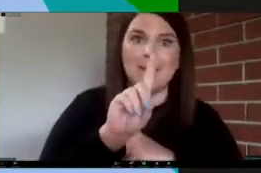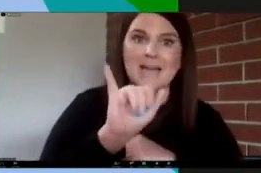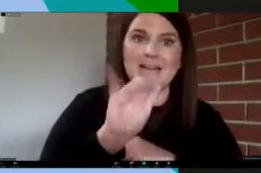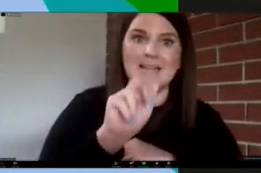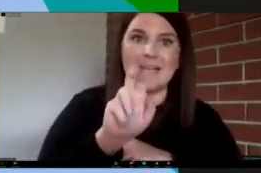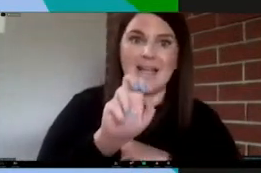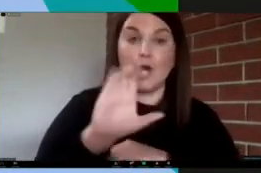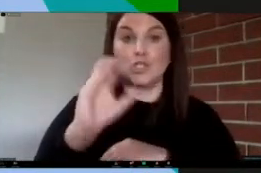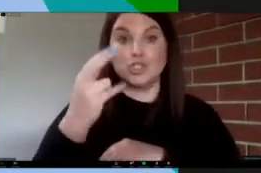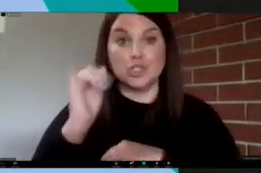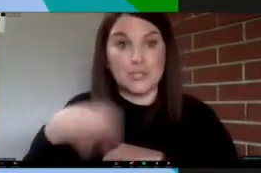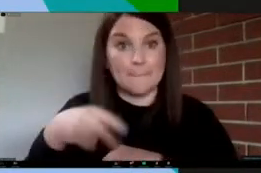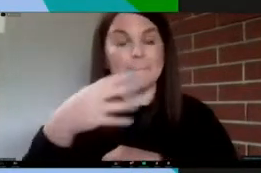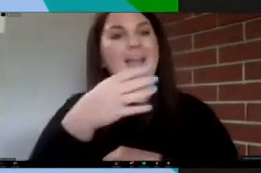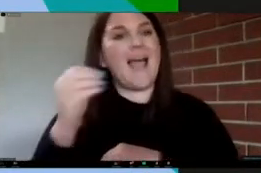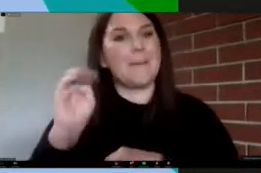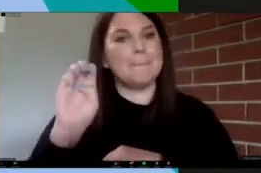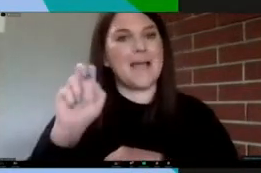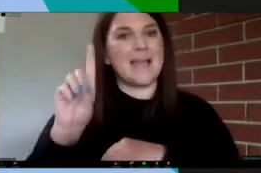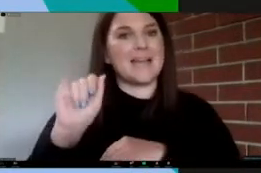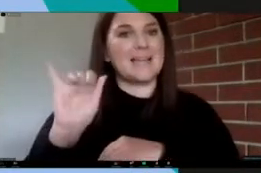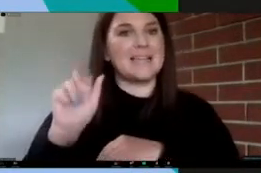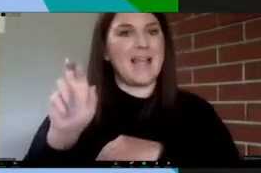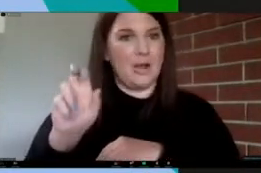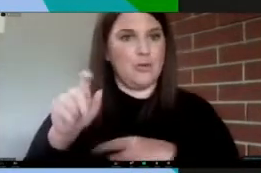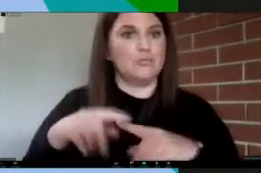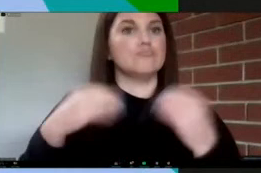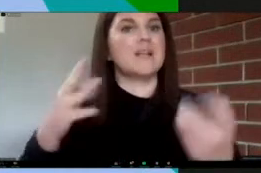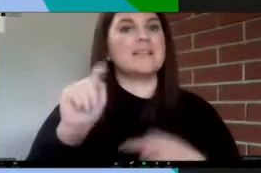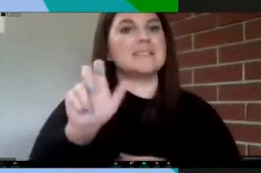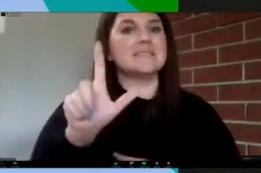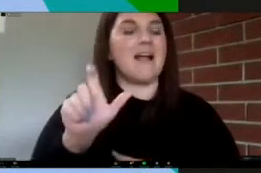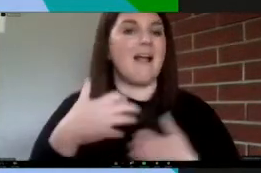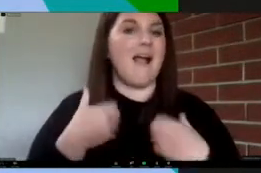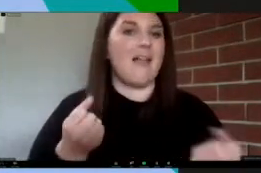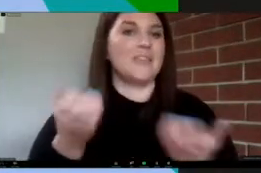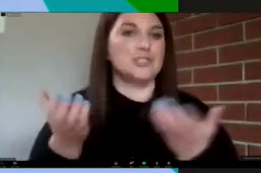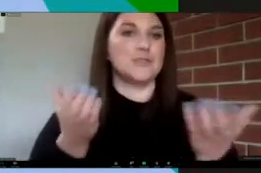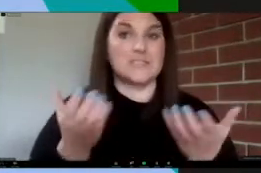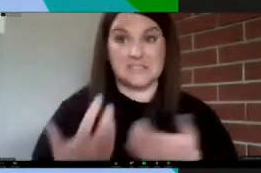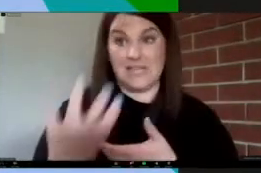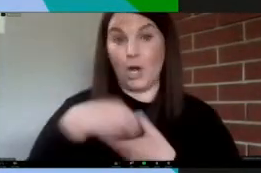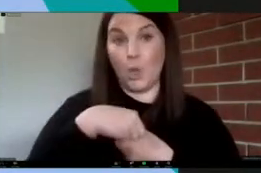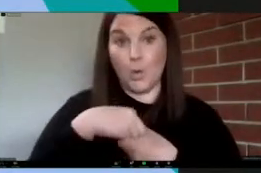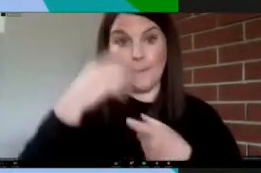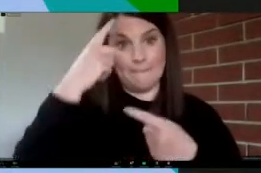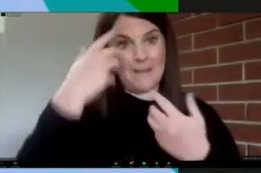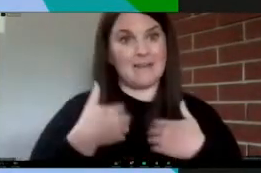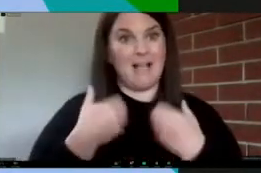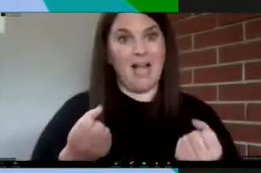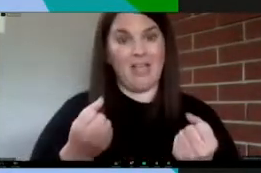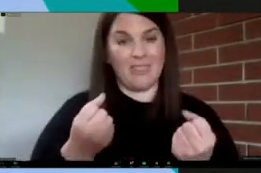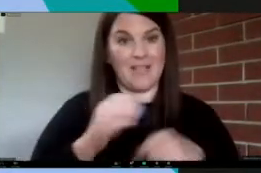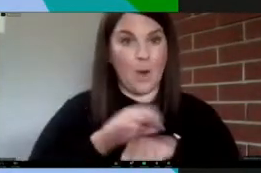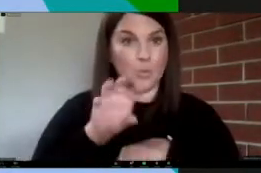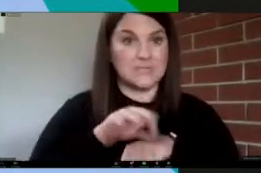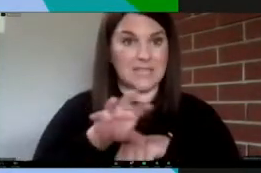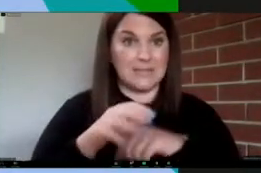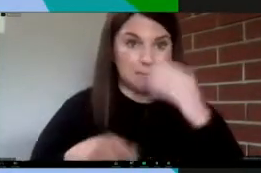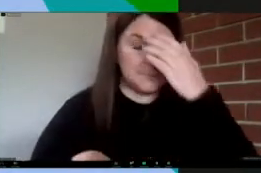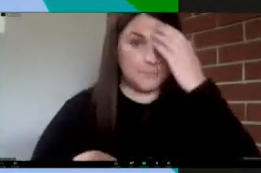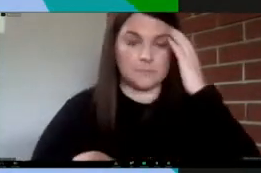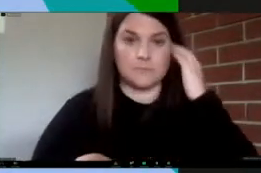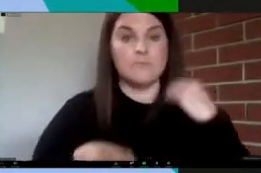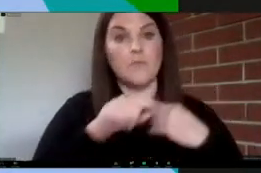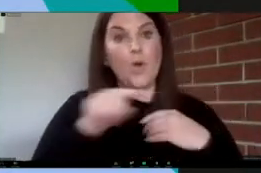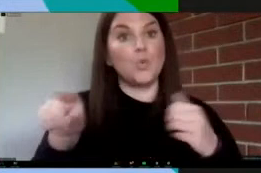CHIP to receive medical care through telehealth services, including mental health counseling. These